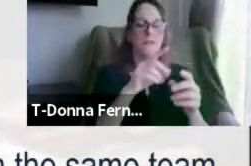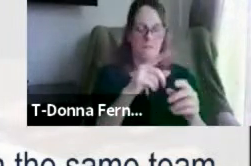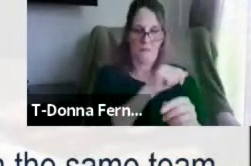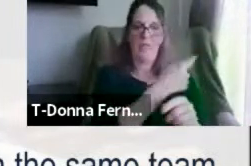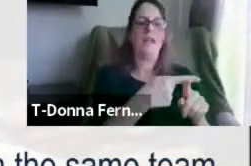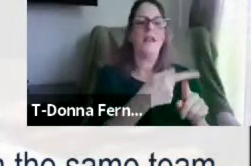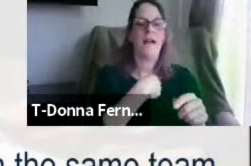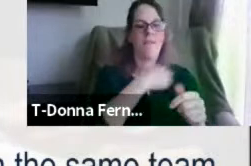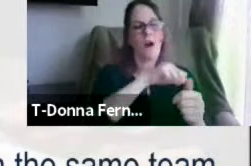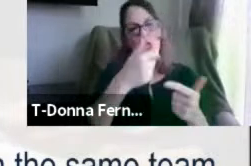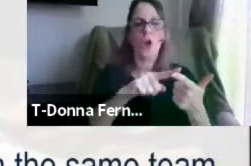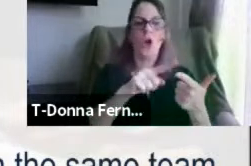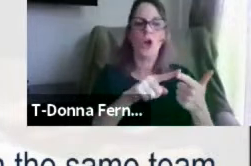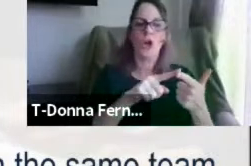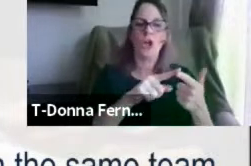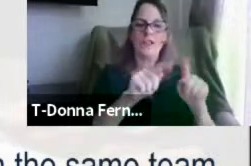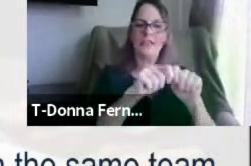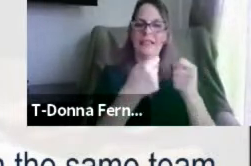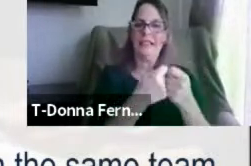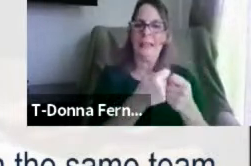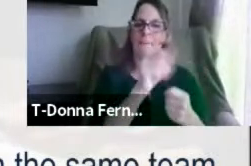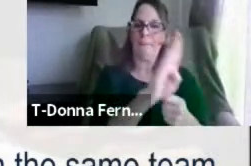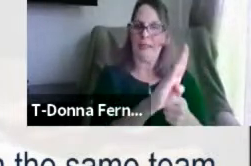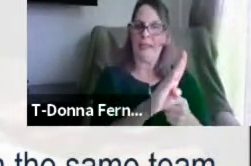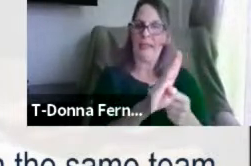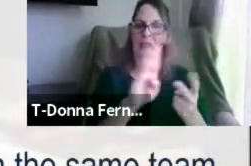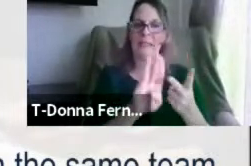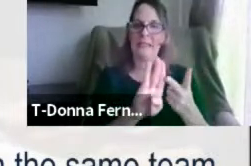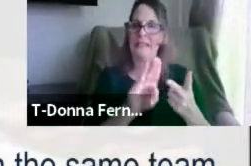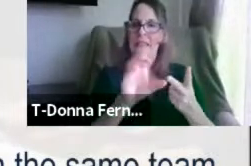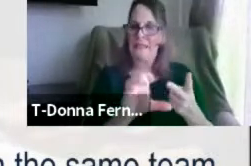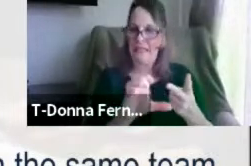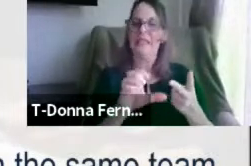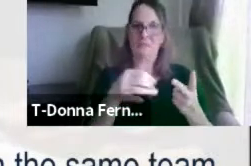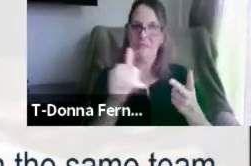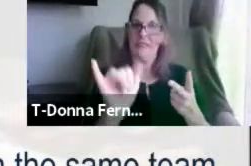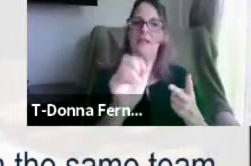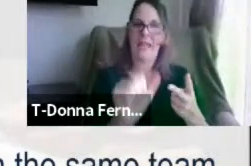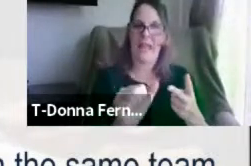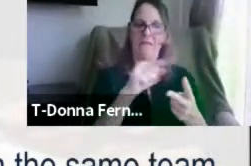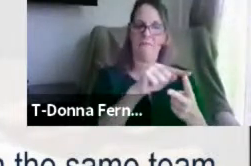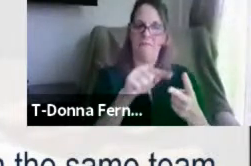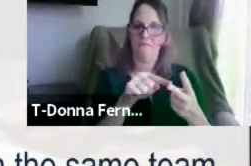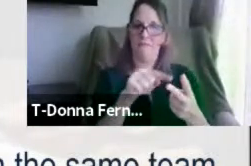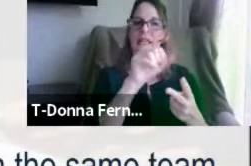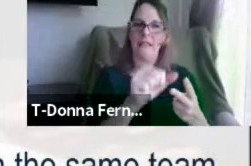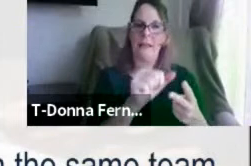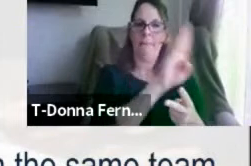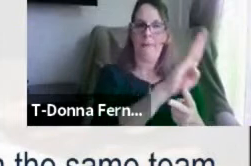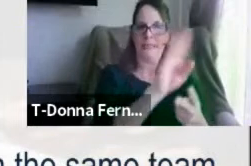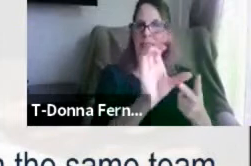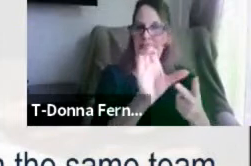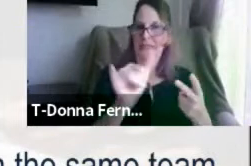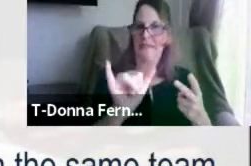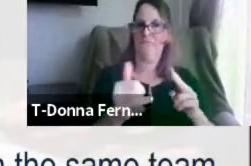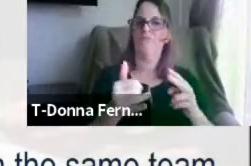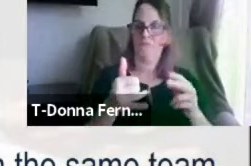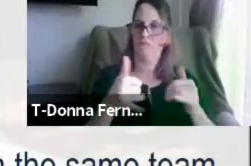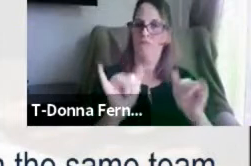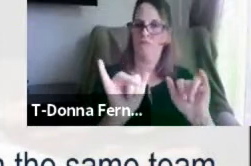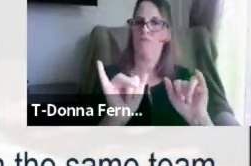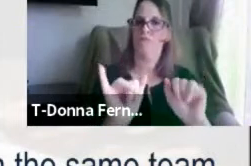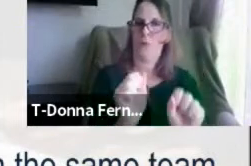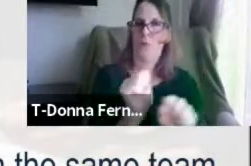been minimal contact between teams B and C. So you're still able to keep teams B and C on